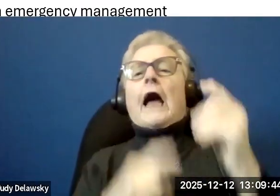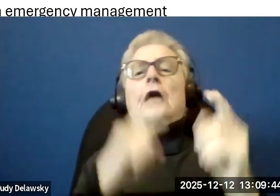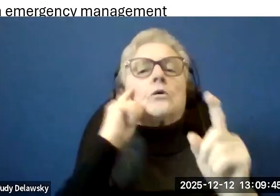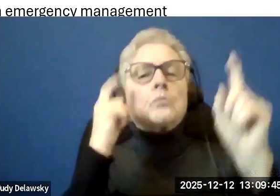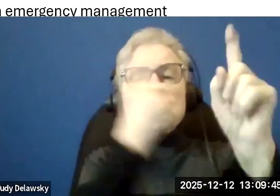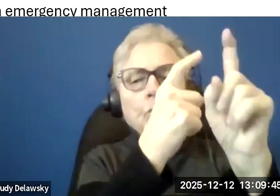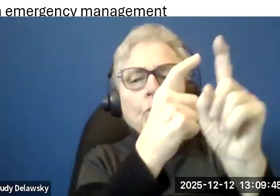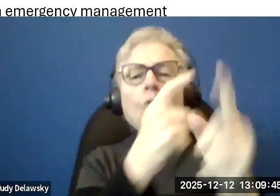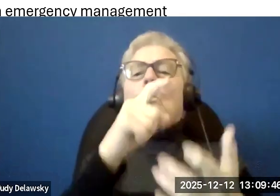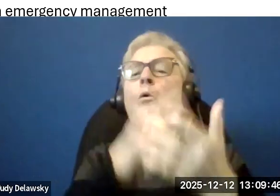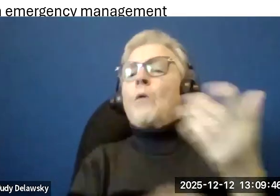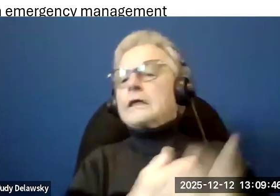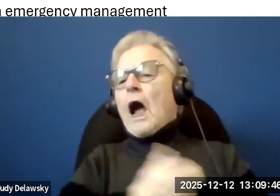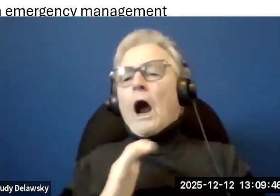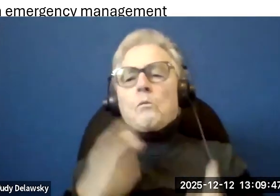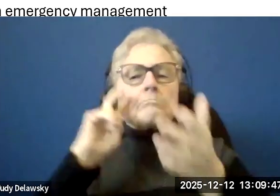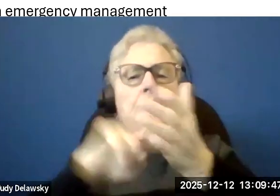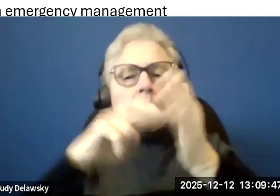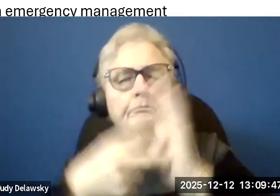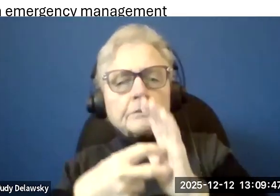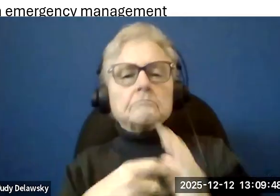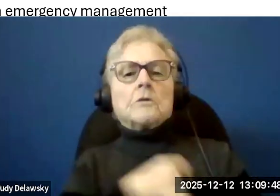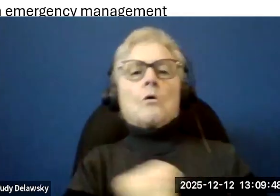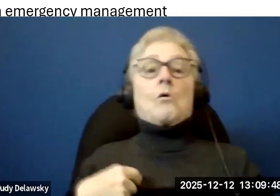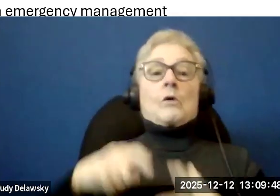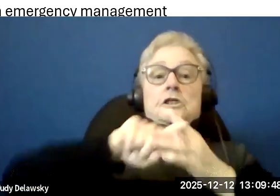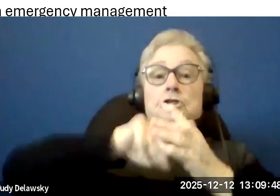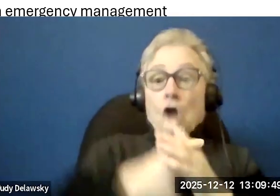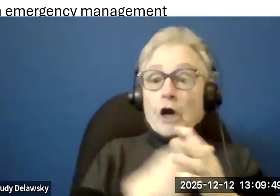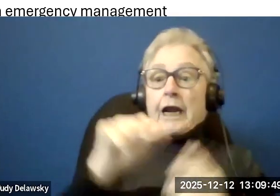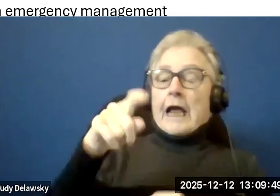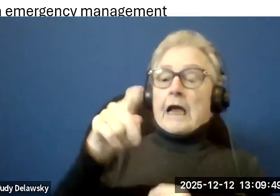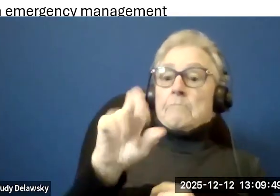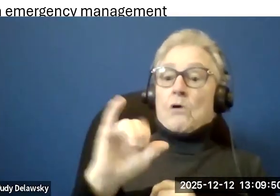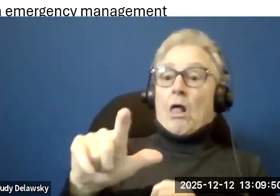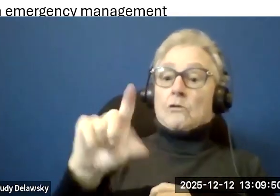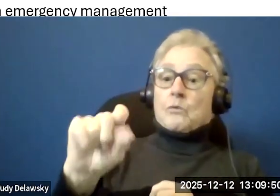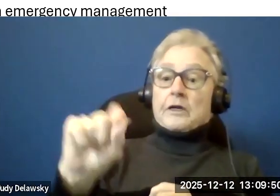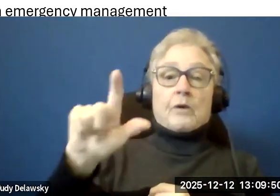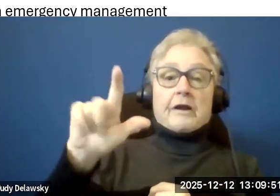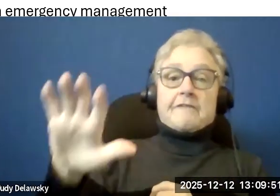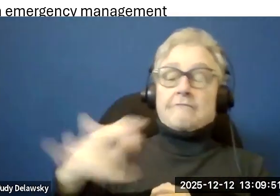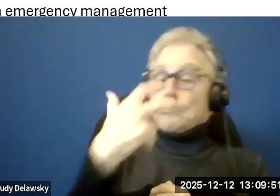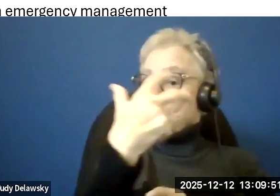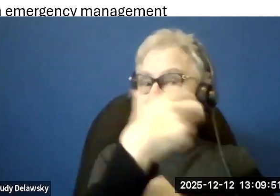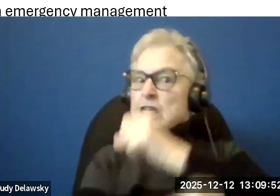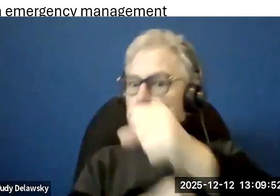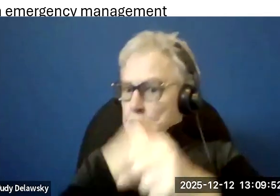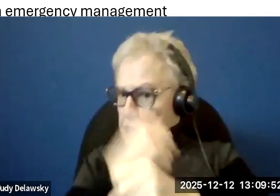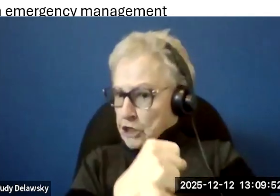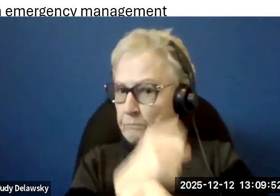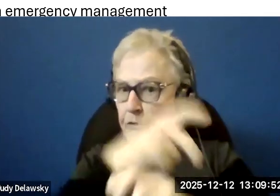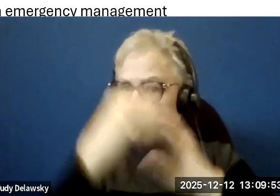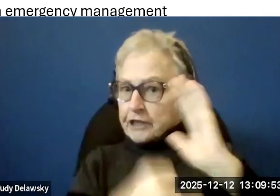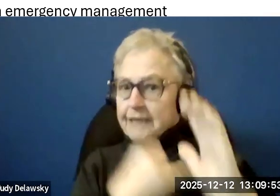as I mentioned, we started in April 2025, and this is a 3-year project which is funded by Accessibility Standards